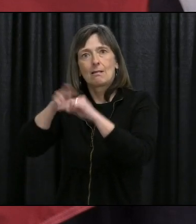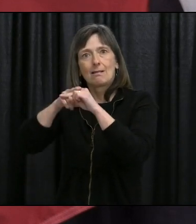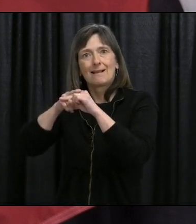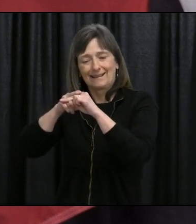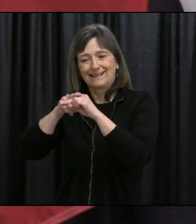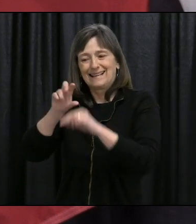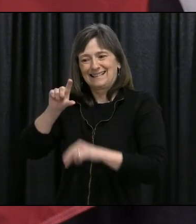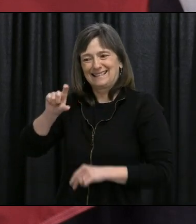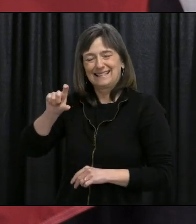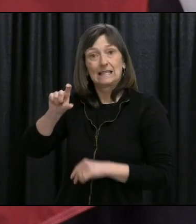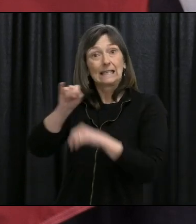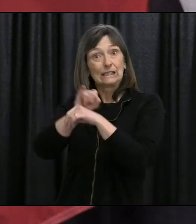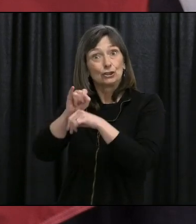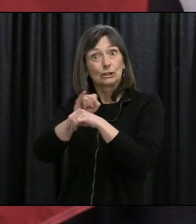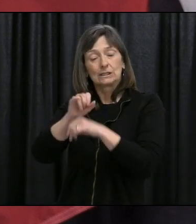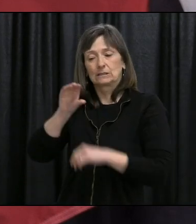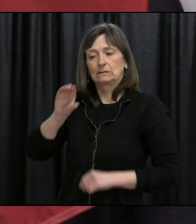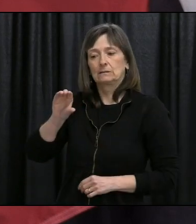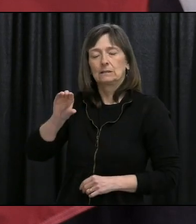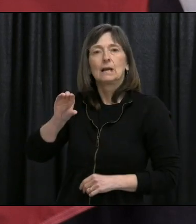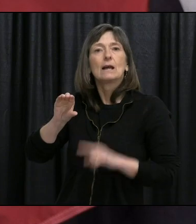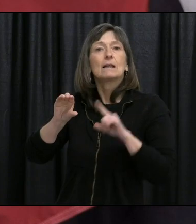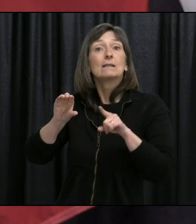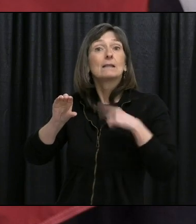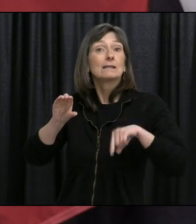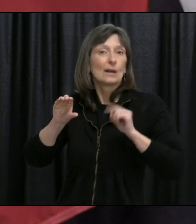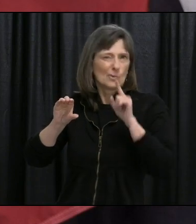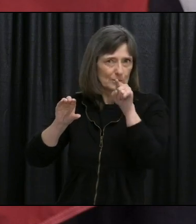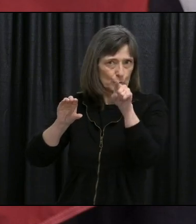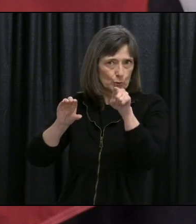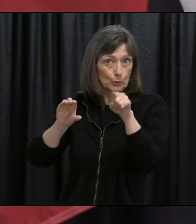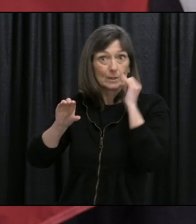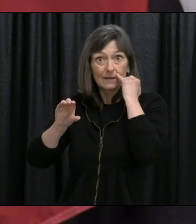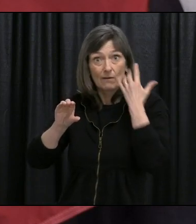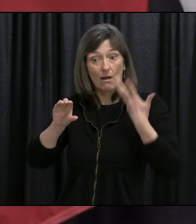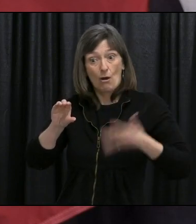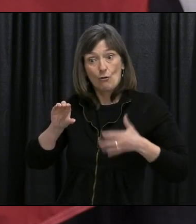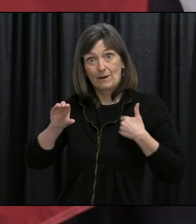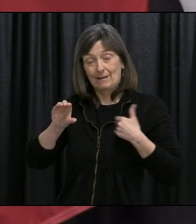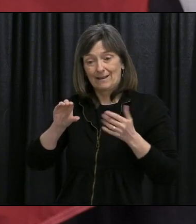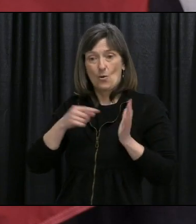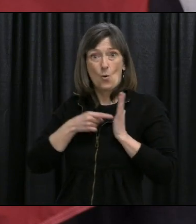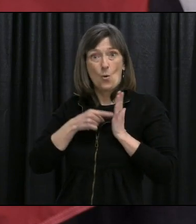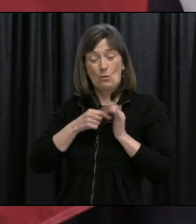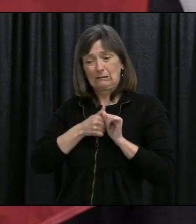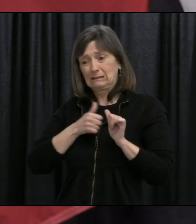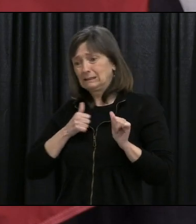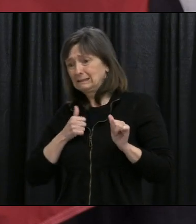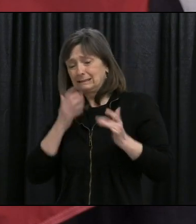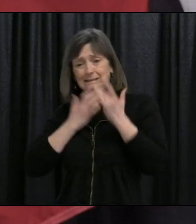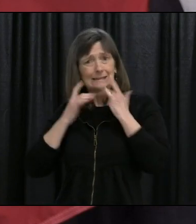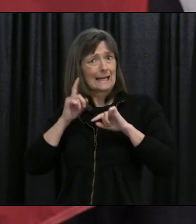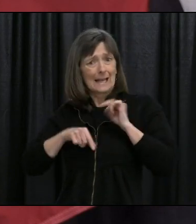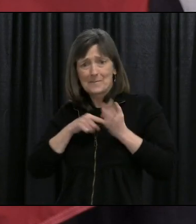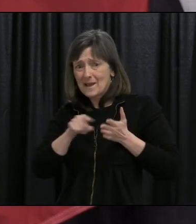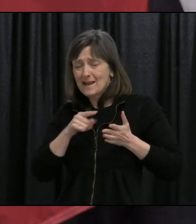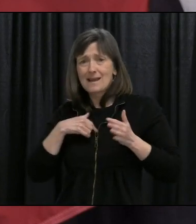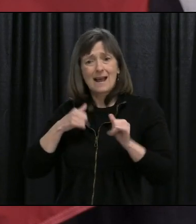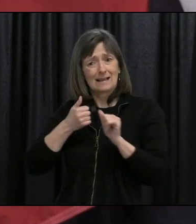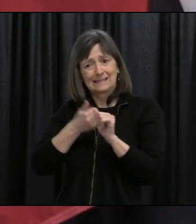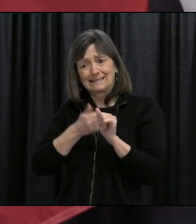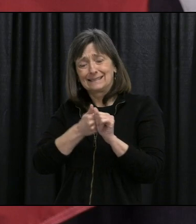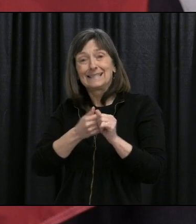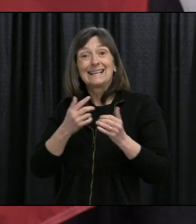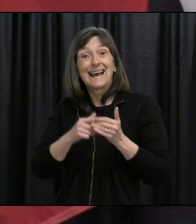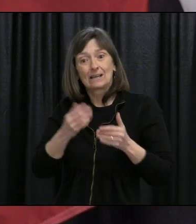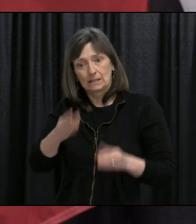flexibility, this may apply for you. So in essence, what this means is that customers who have found it very difficult to keep up with their electricity